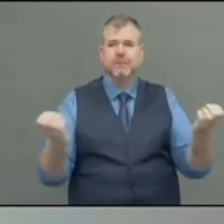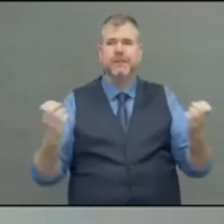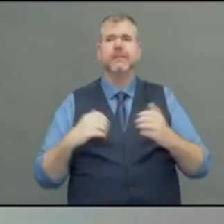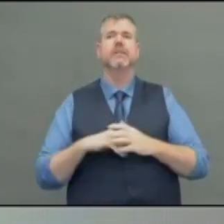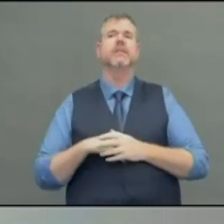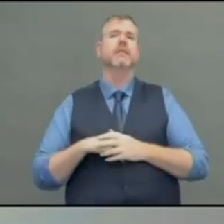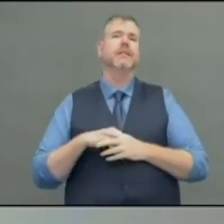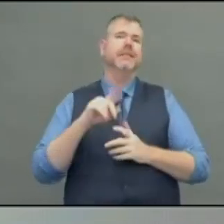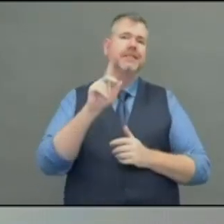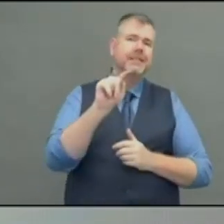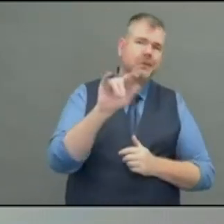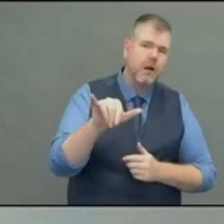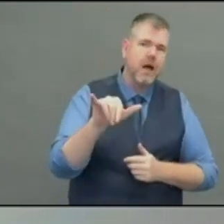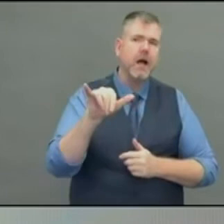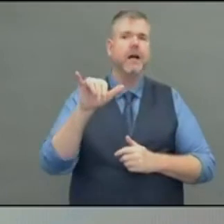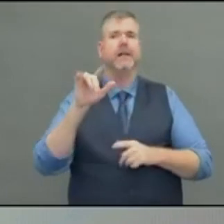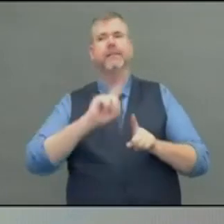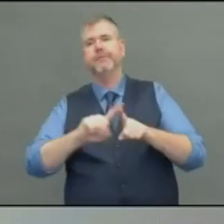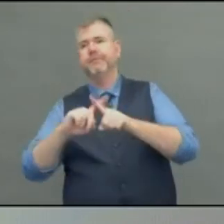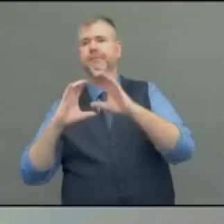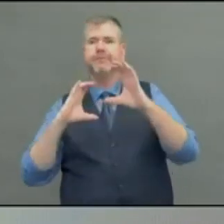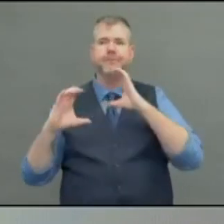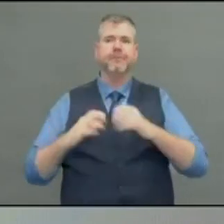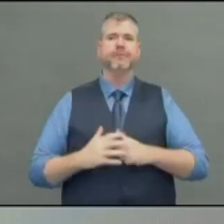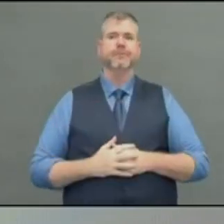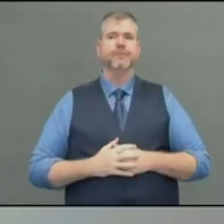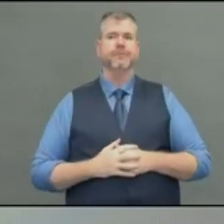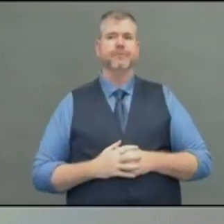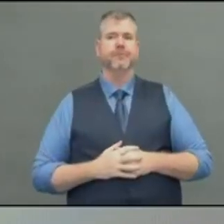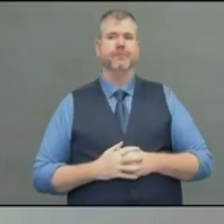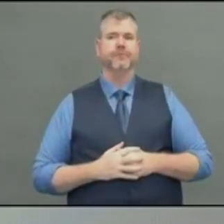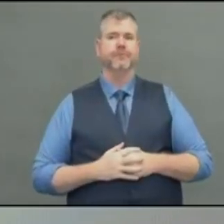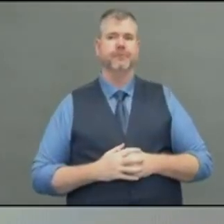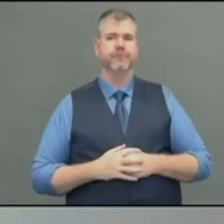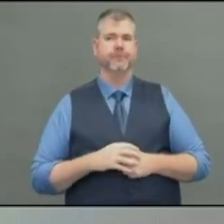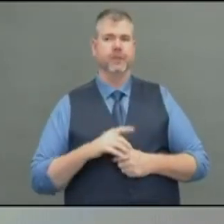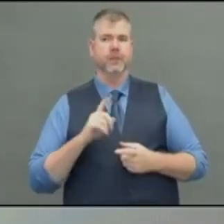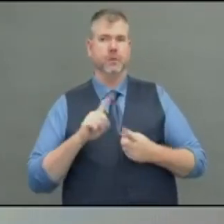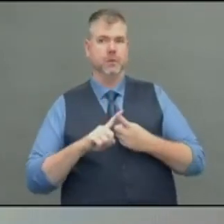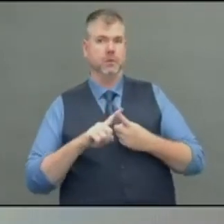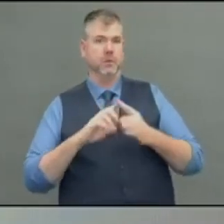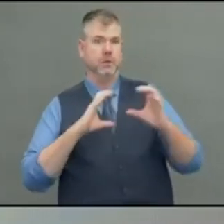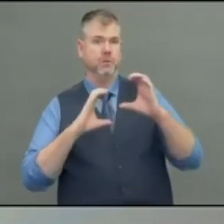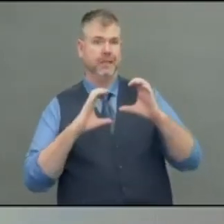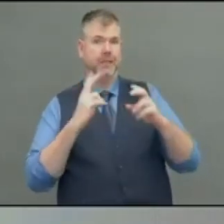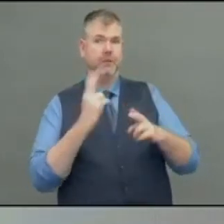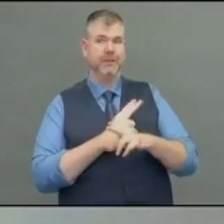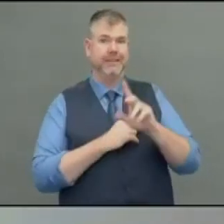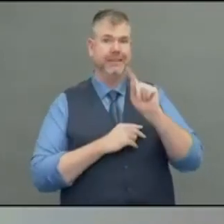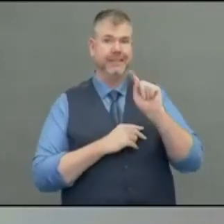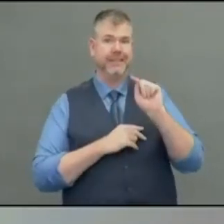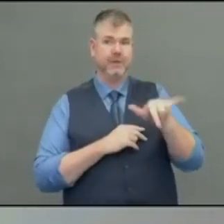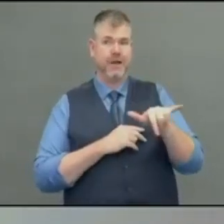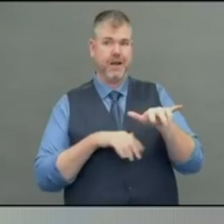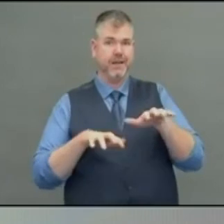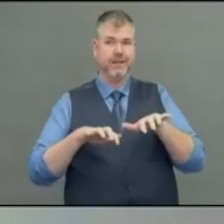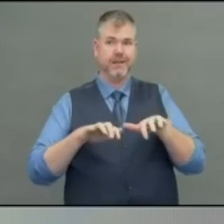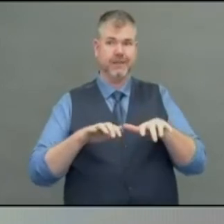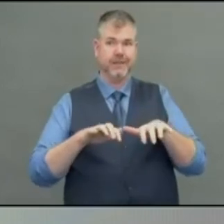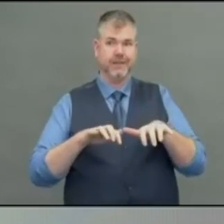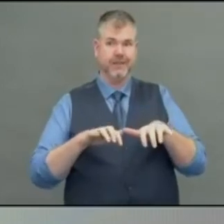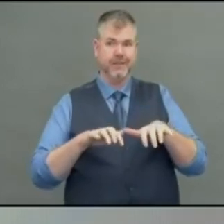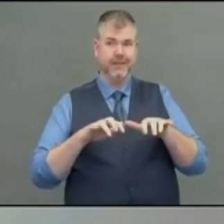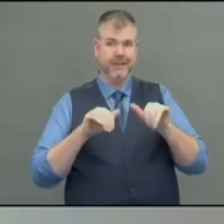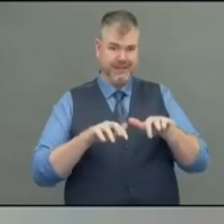to communicate. And in order to communicate using the TTY, that user is typing what they want to